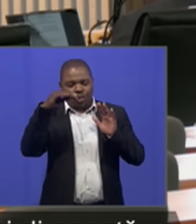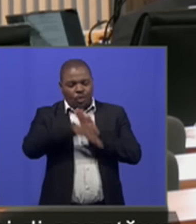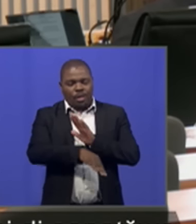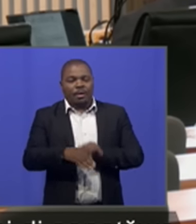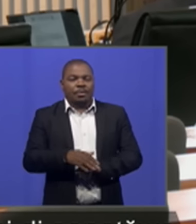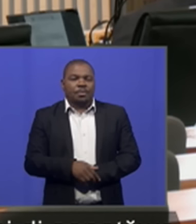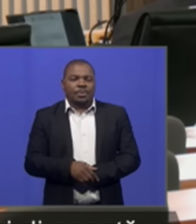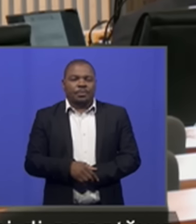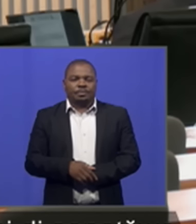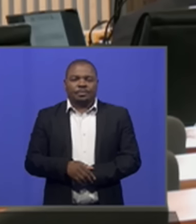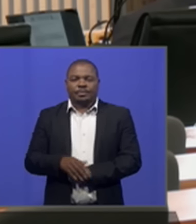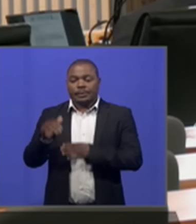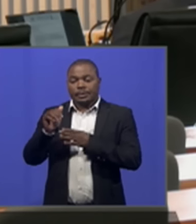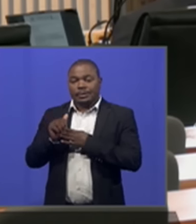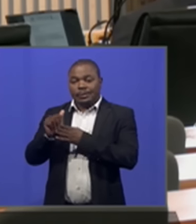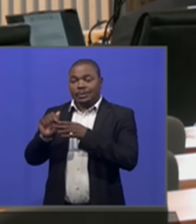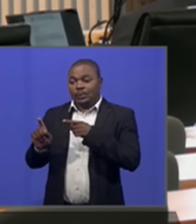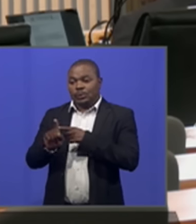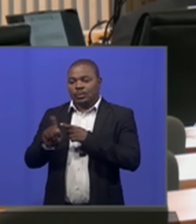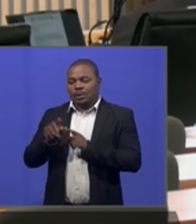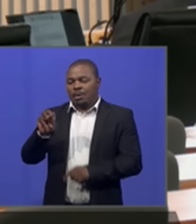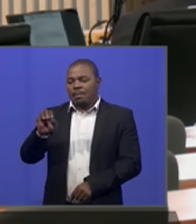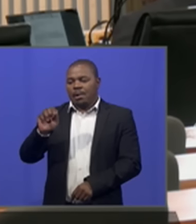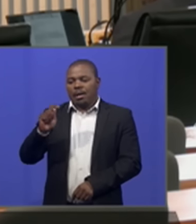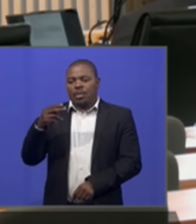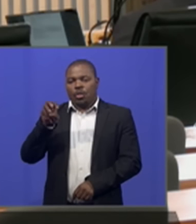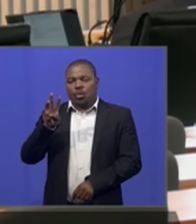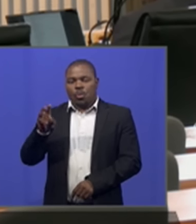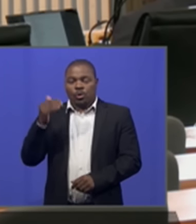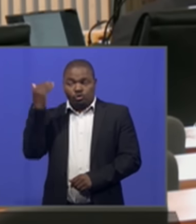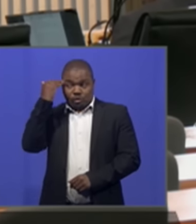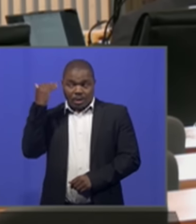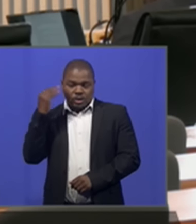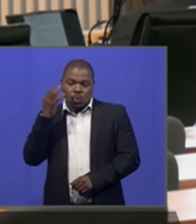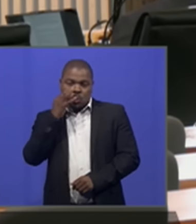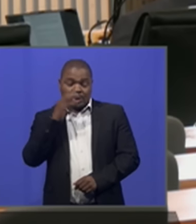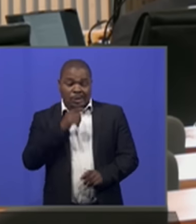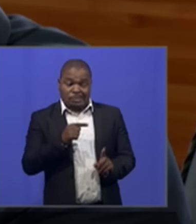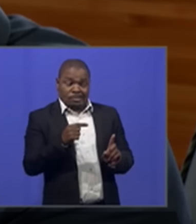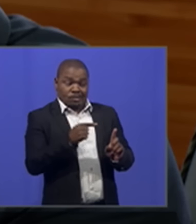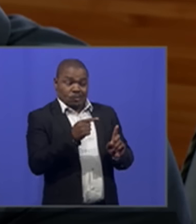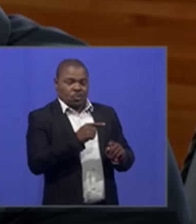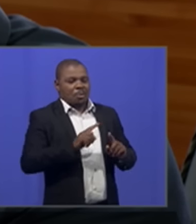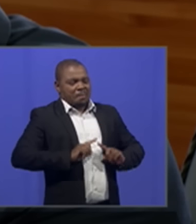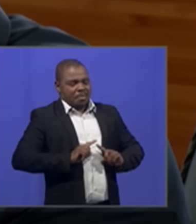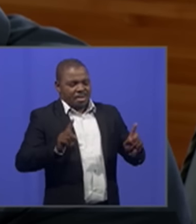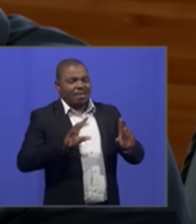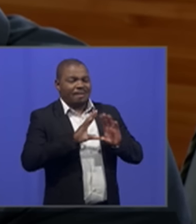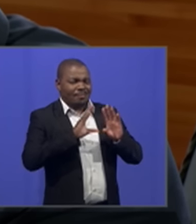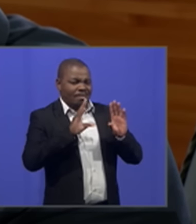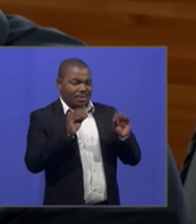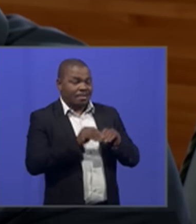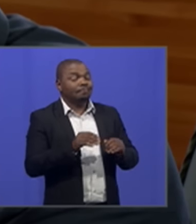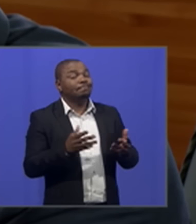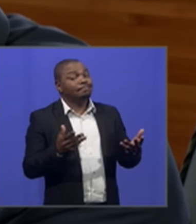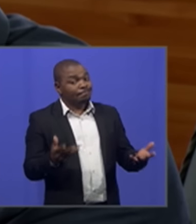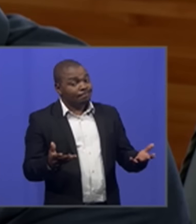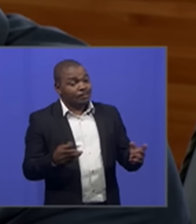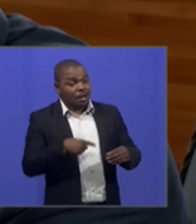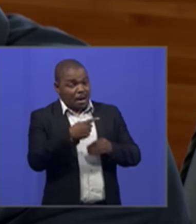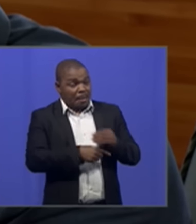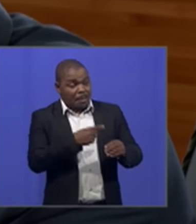Moetapele wa bohlatse mo advocate Matthew Chaskalson o šišintše gore le ge Gareth Mnisi a gana nnang ya basadi poledišano